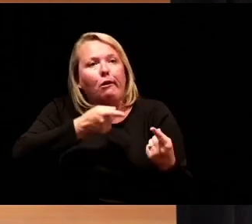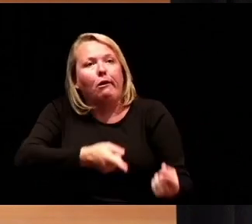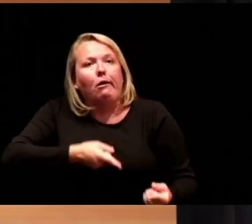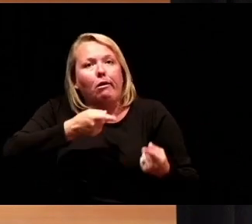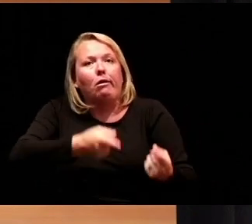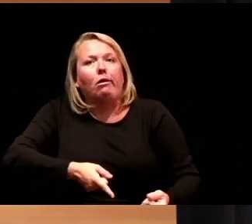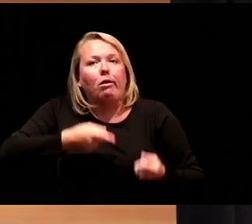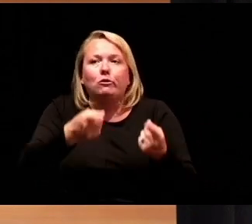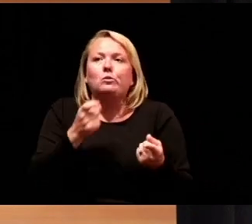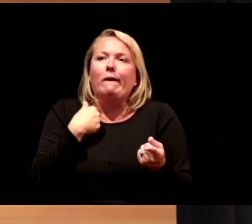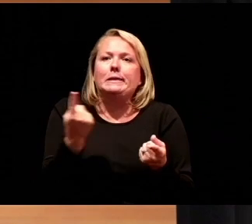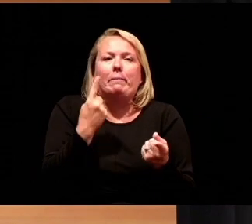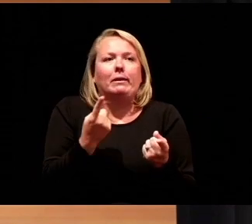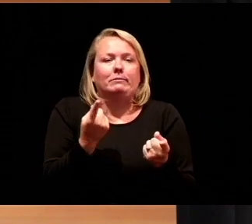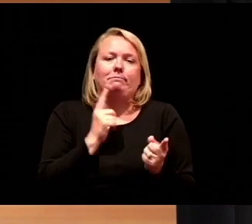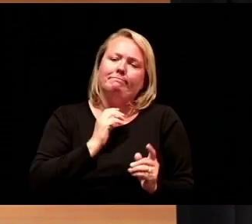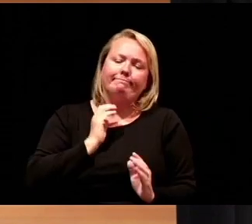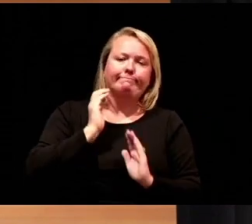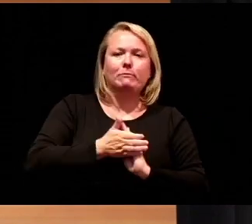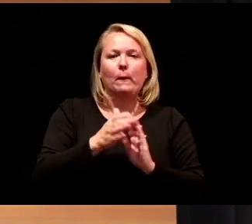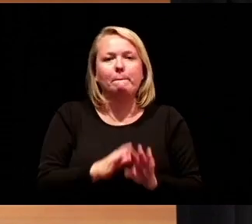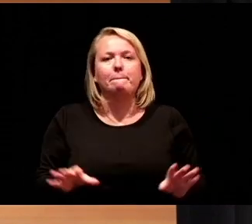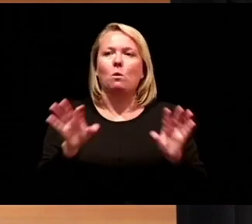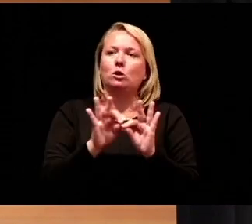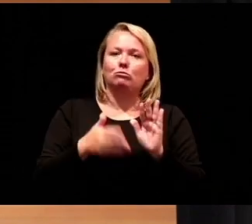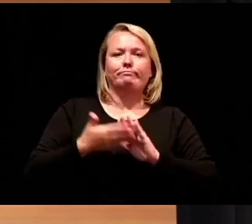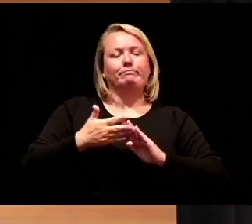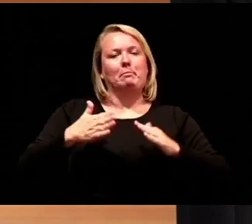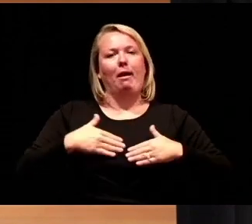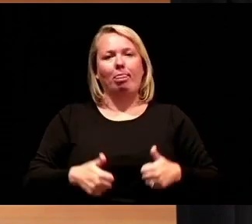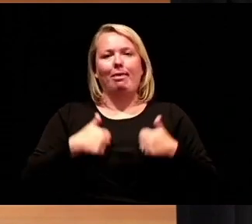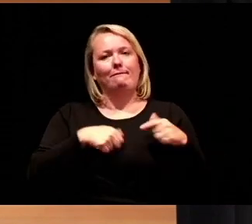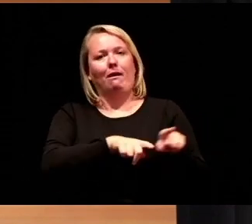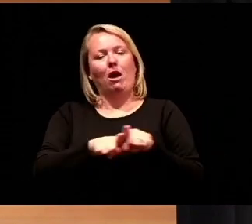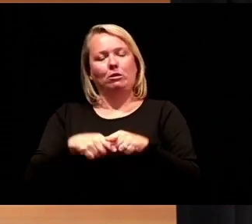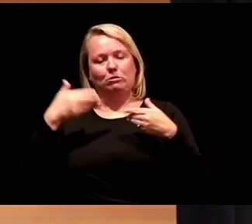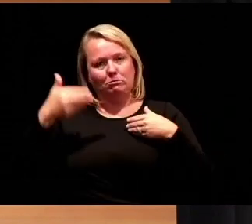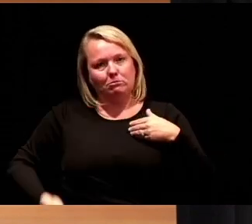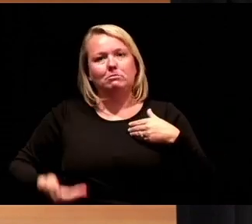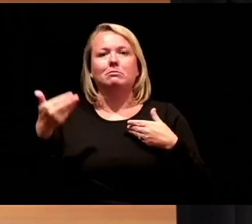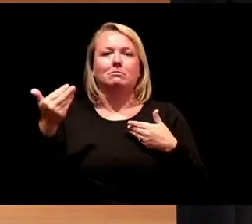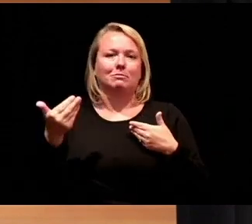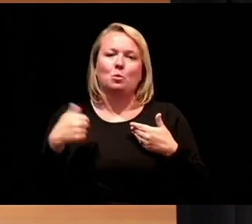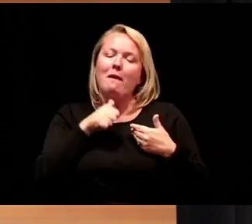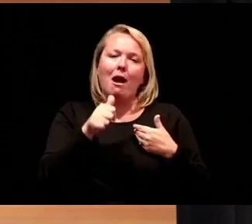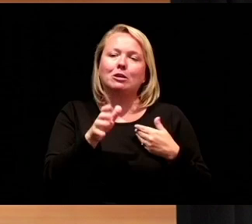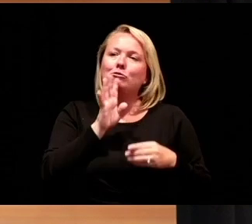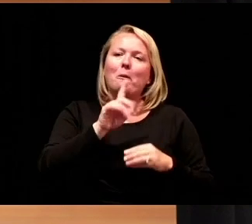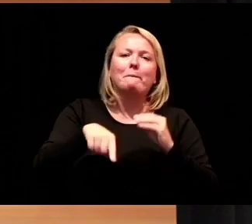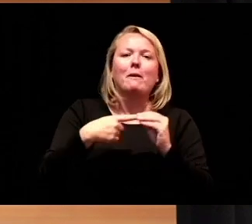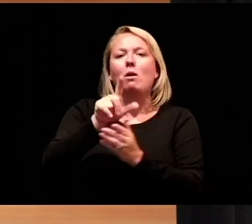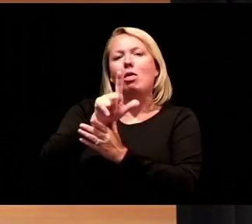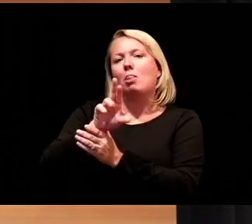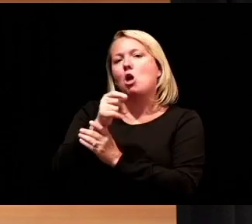or shelter of some kind to function as a human being. To not have a house is to basically